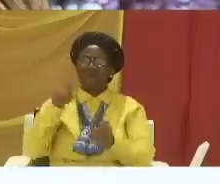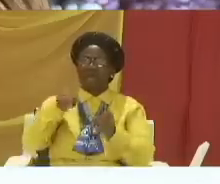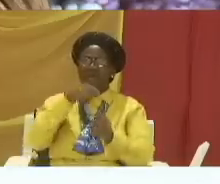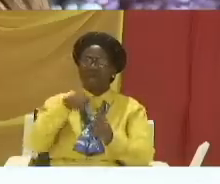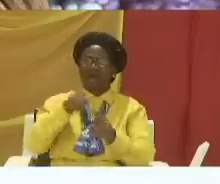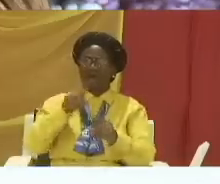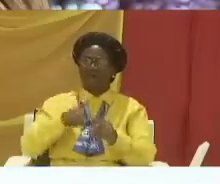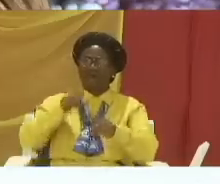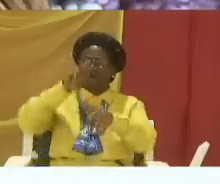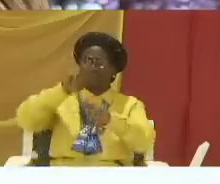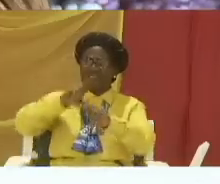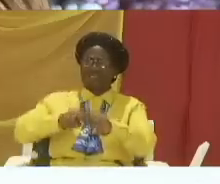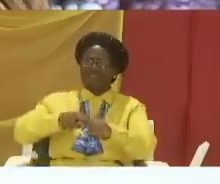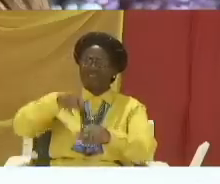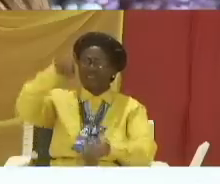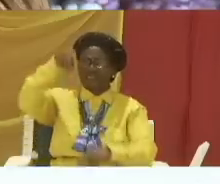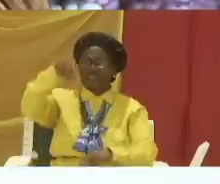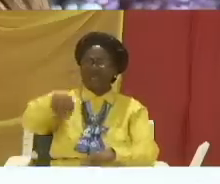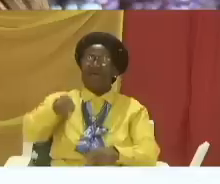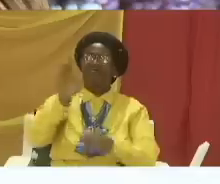God said,